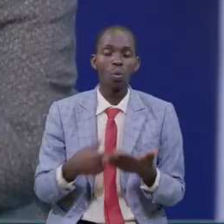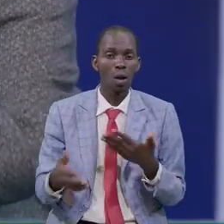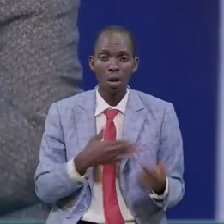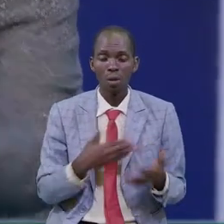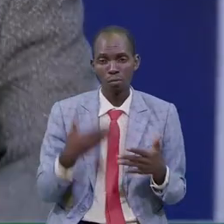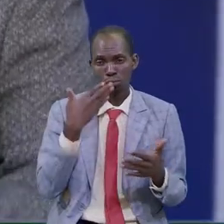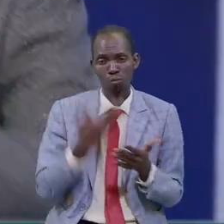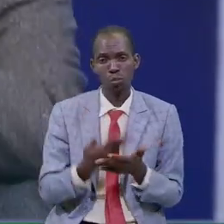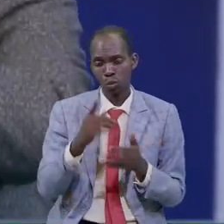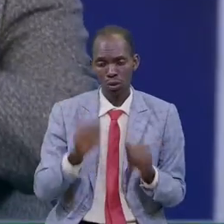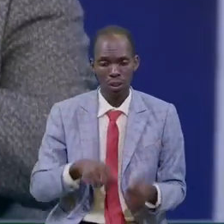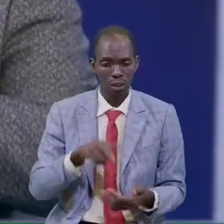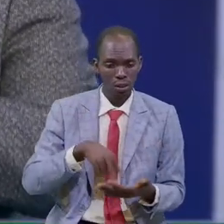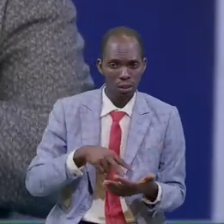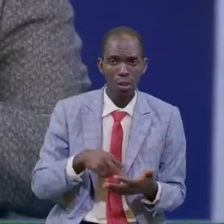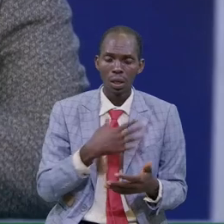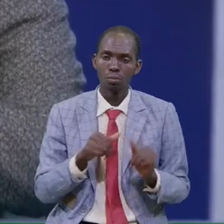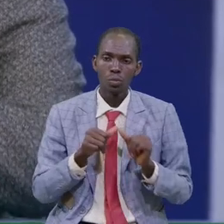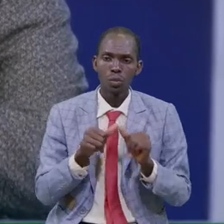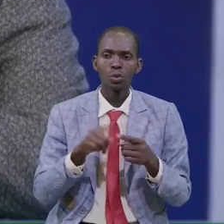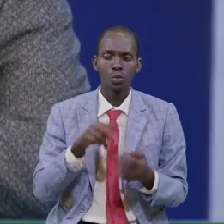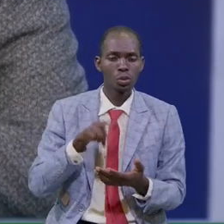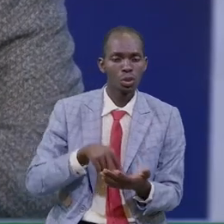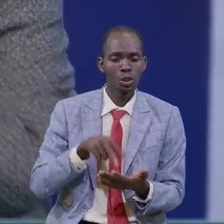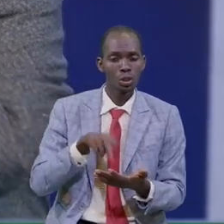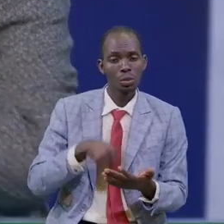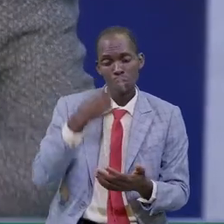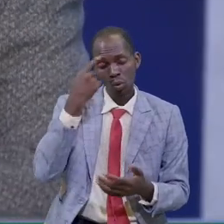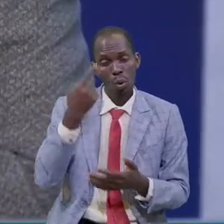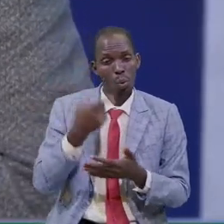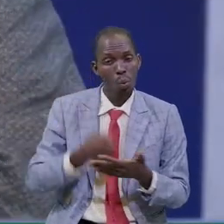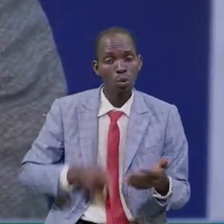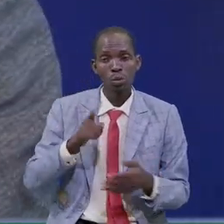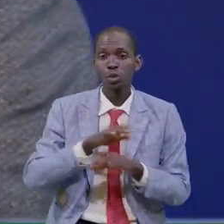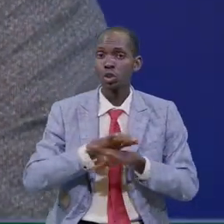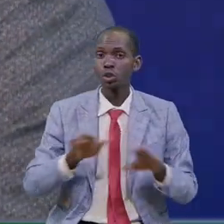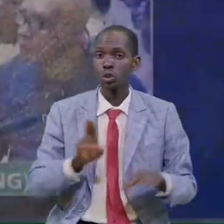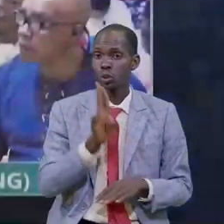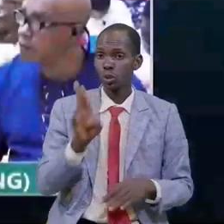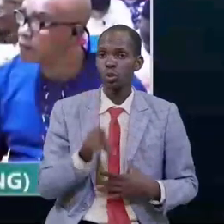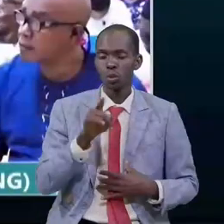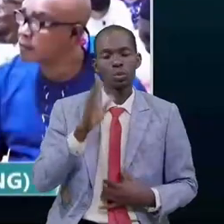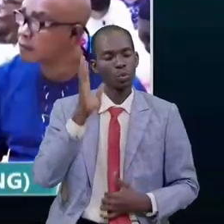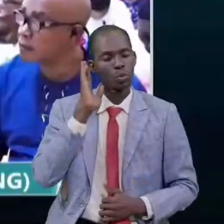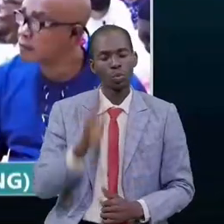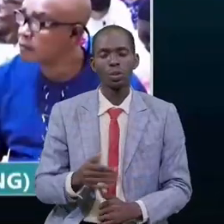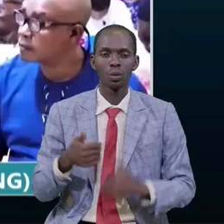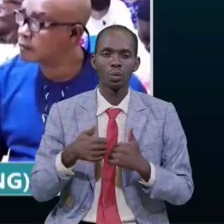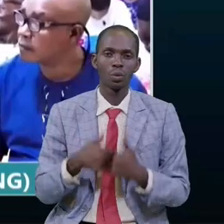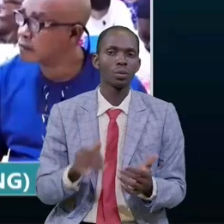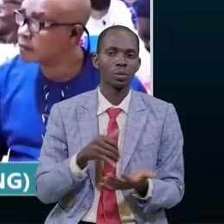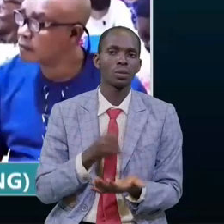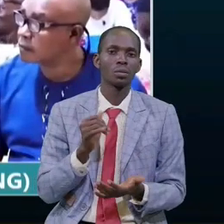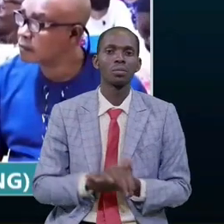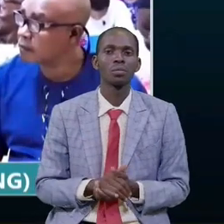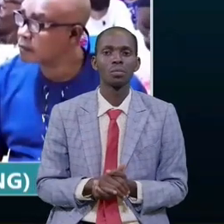you keep on reading and reading because what you don't use, you lose. Parce que ce qu'on n'utilise pas, on le perd. Now,